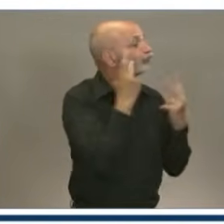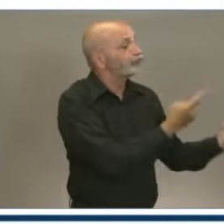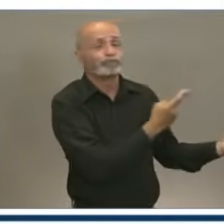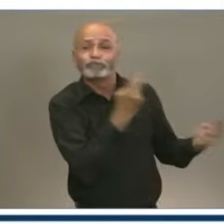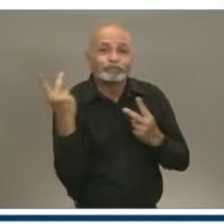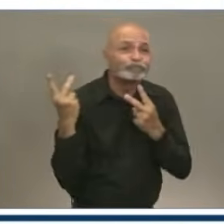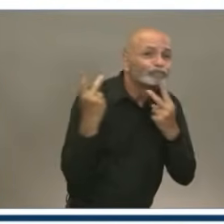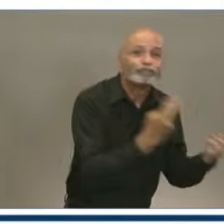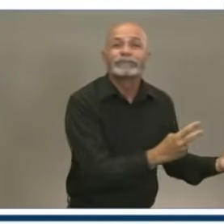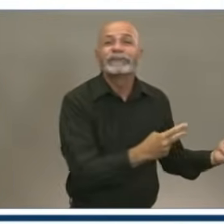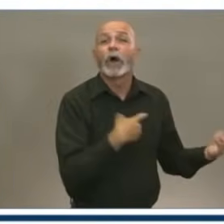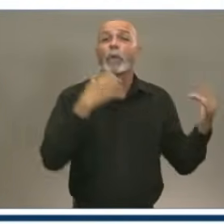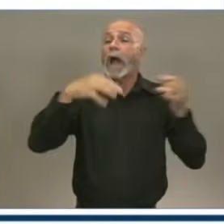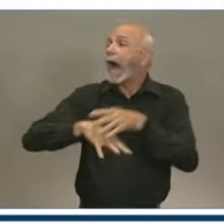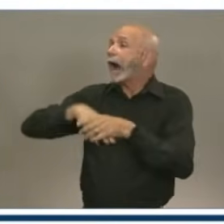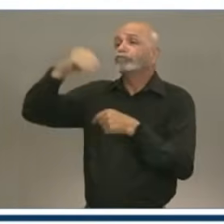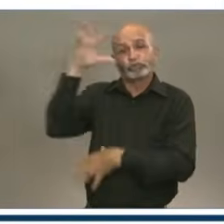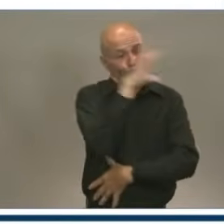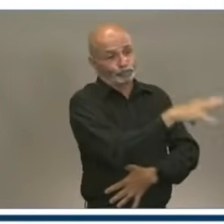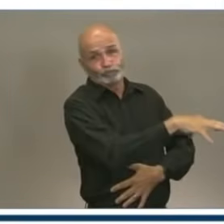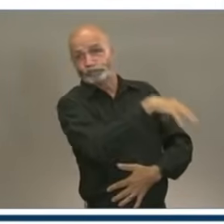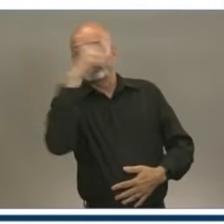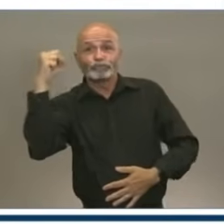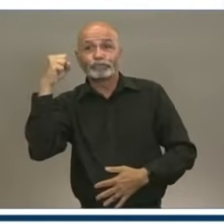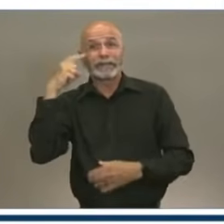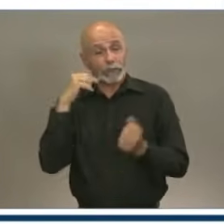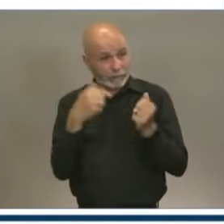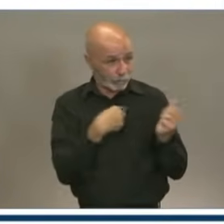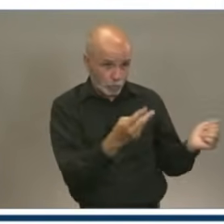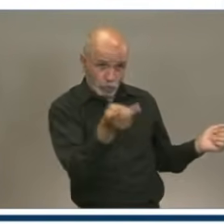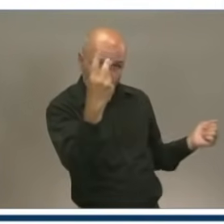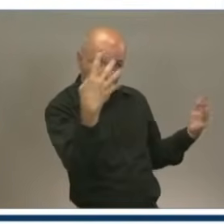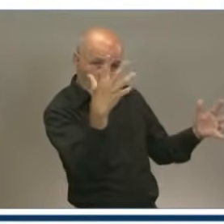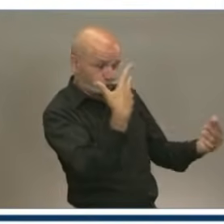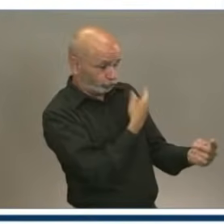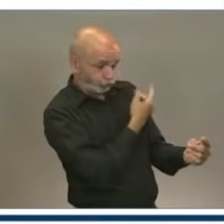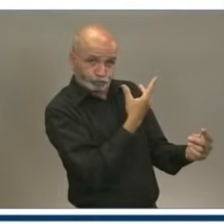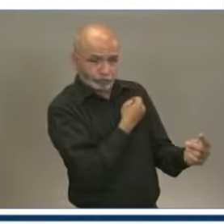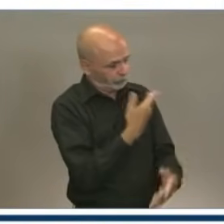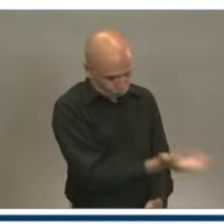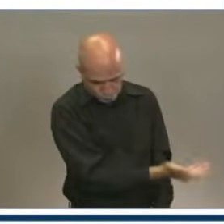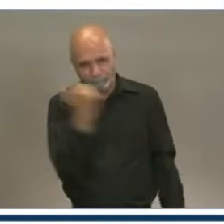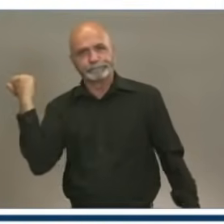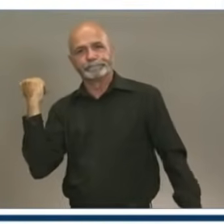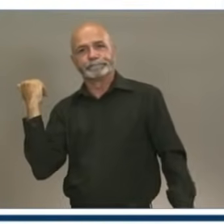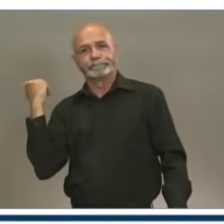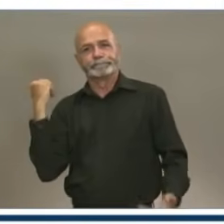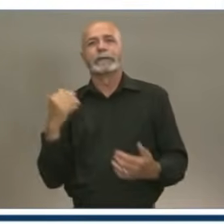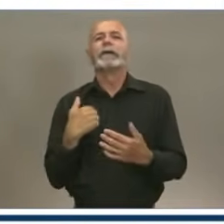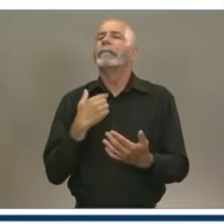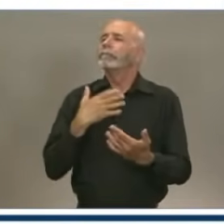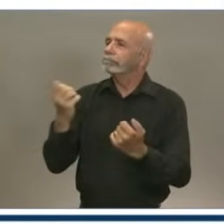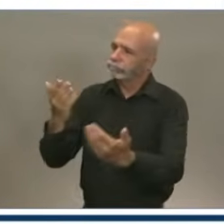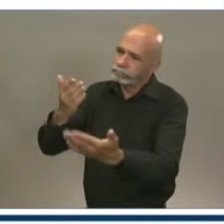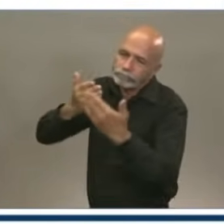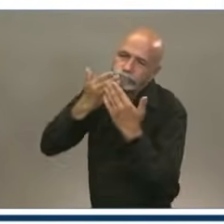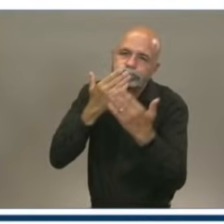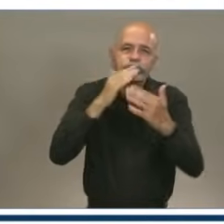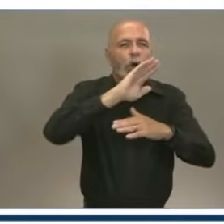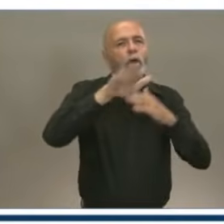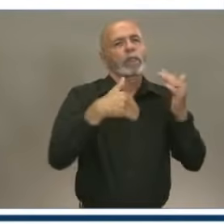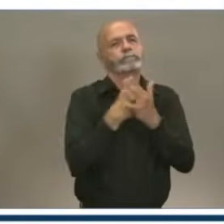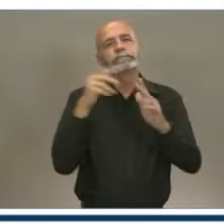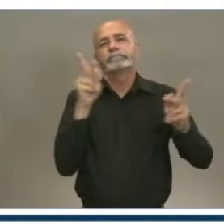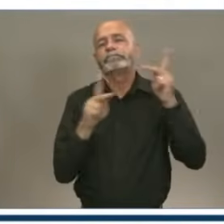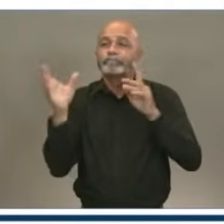go out for a visit or a day trip. And I want to thank everyone for their continued cooperation and commitment to public health protocols and for